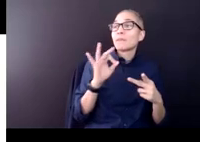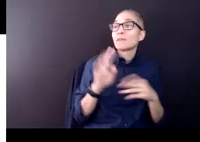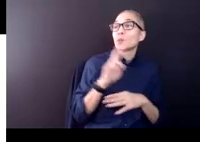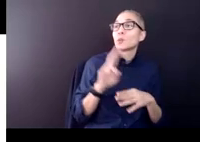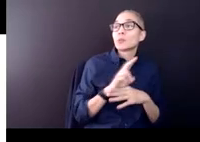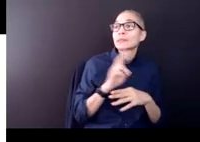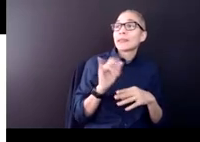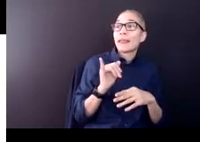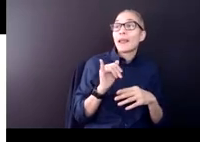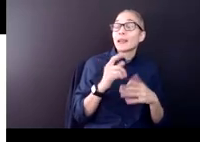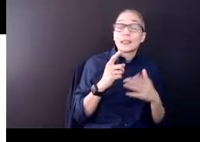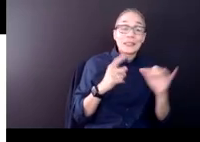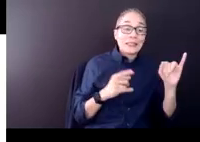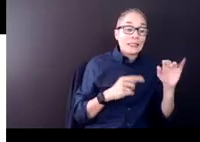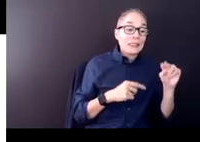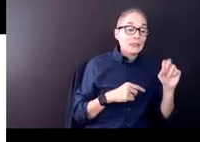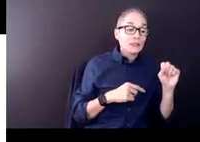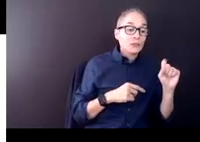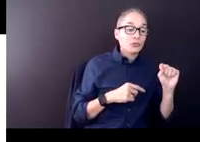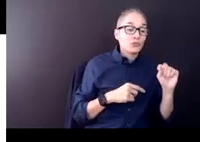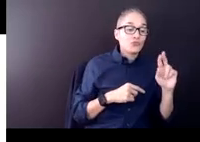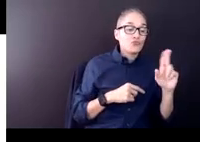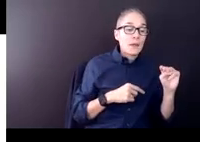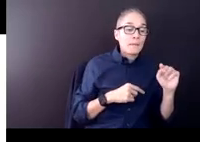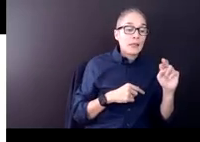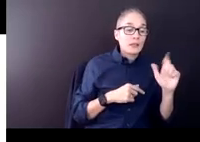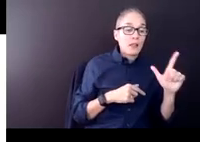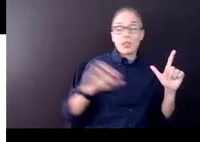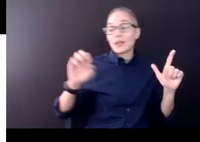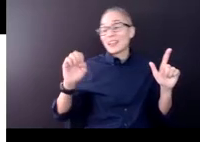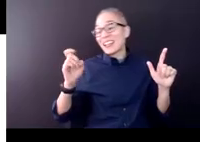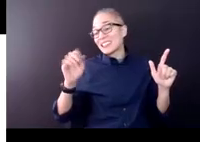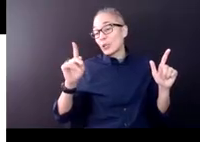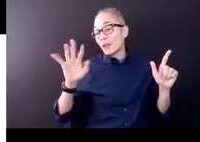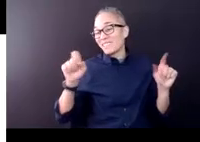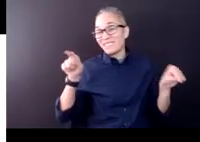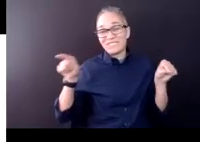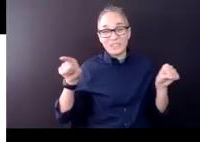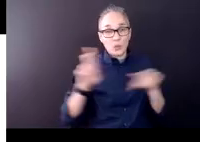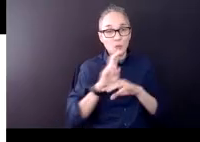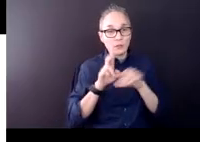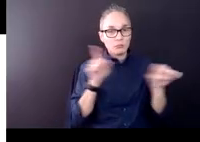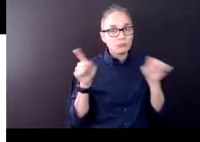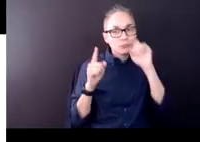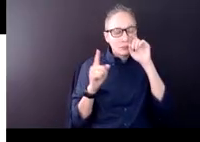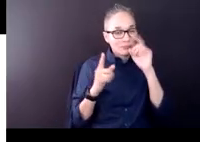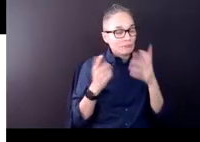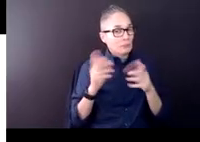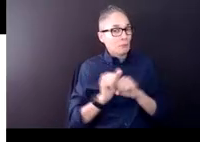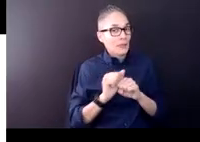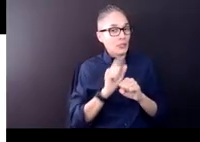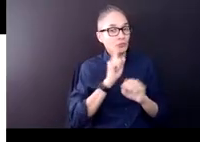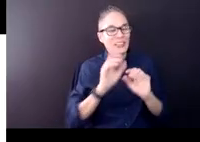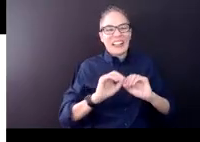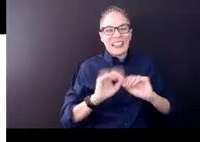to instrumental versus executive AI use, help seeking, if you allow that, make sure that that's very clearly stated